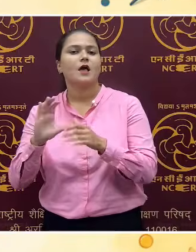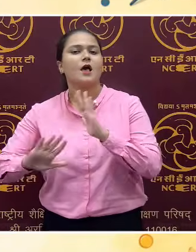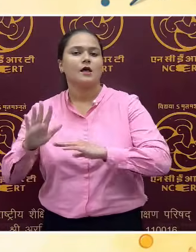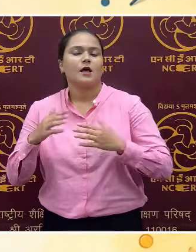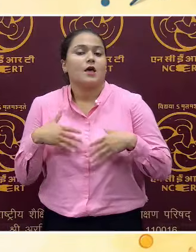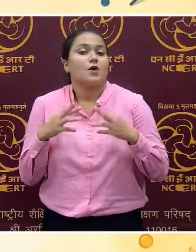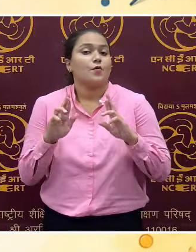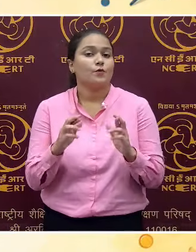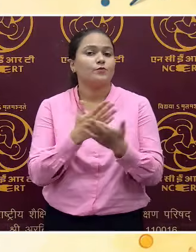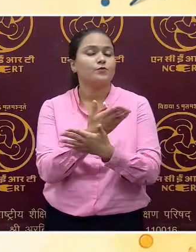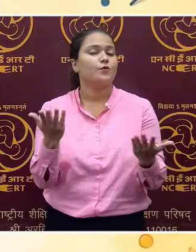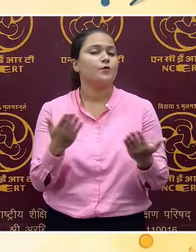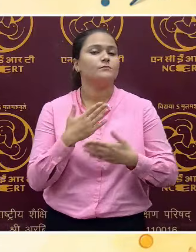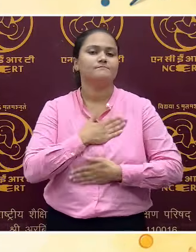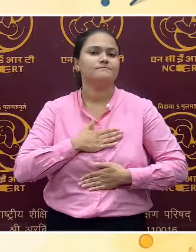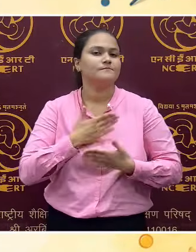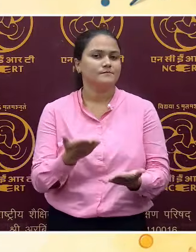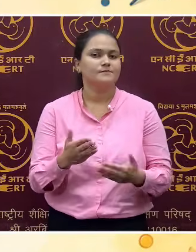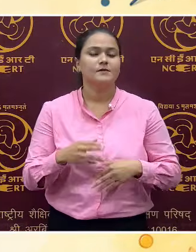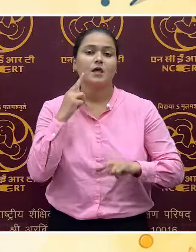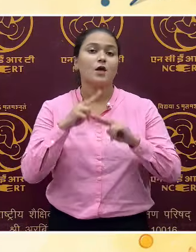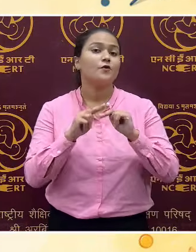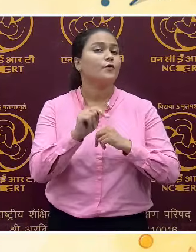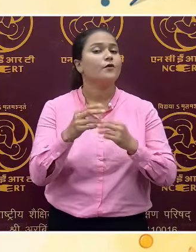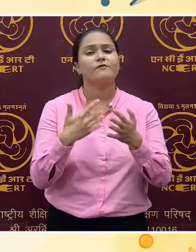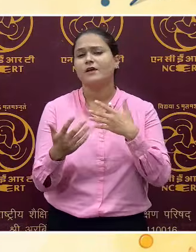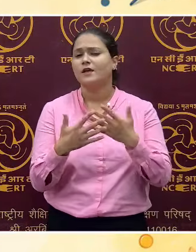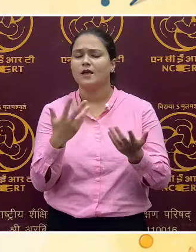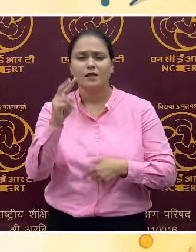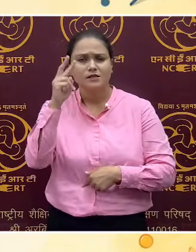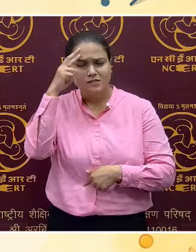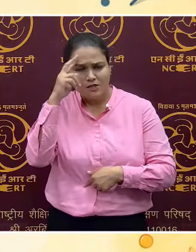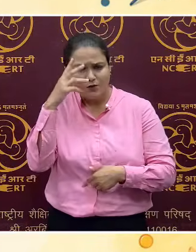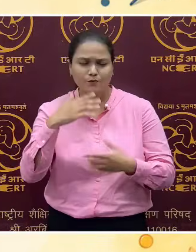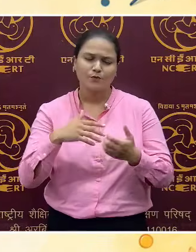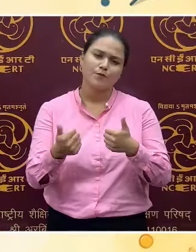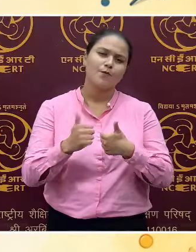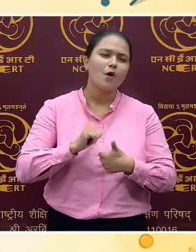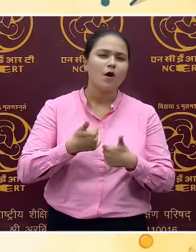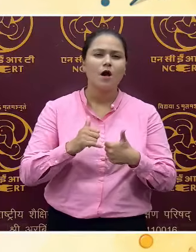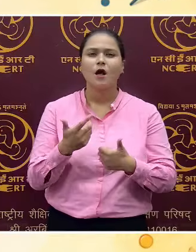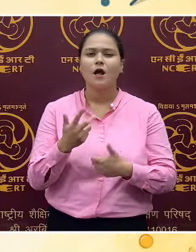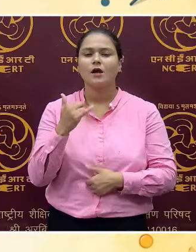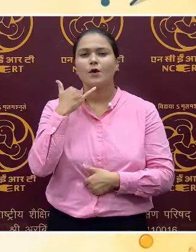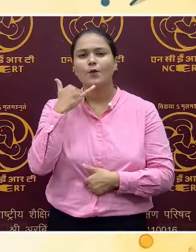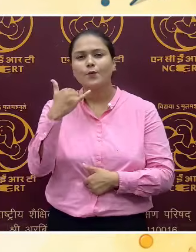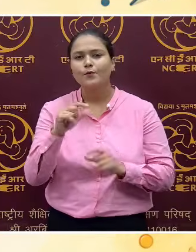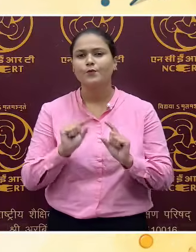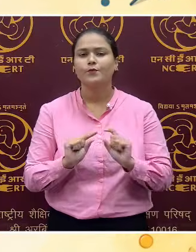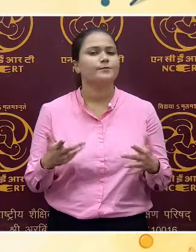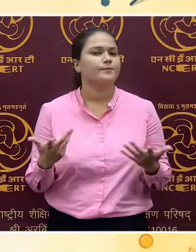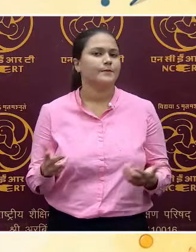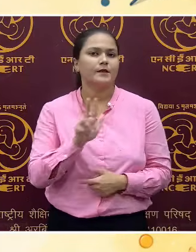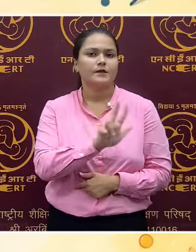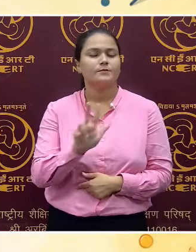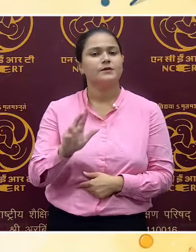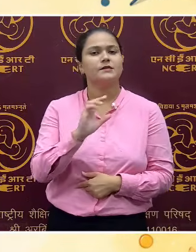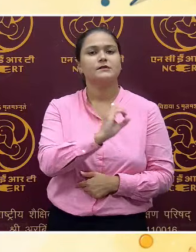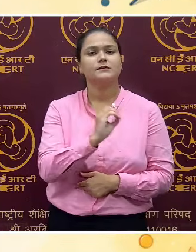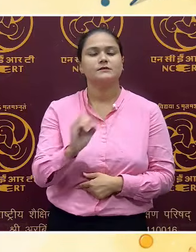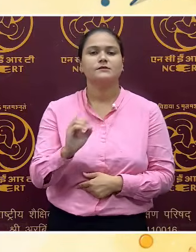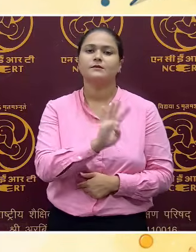entire process. If you have queries, like I said, please reach out to us. Give us a call on our number, which is